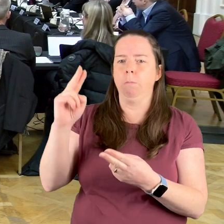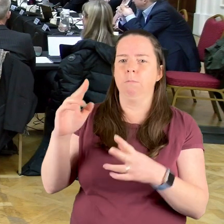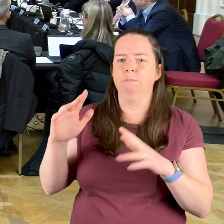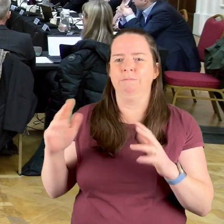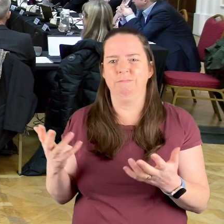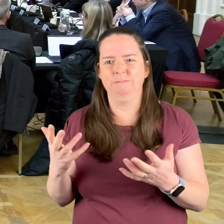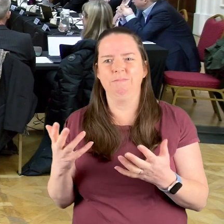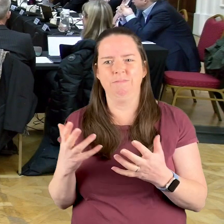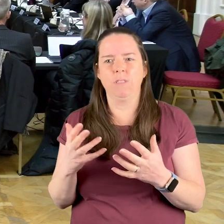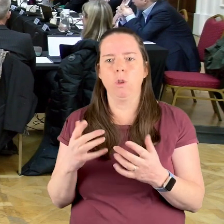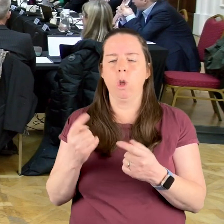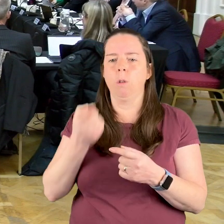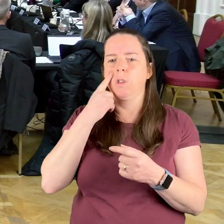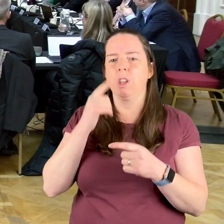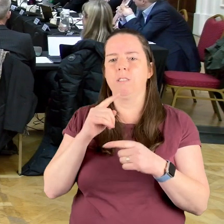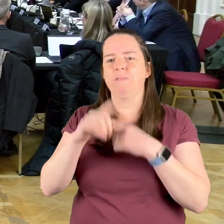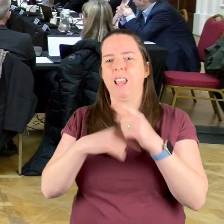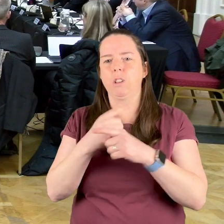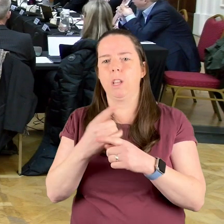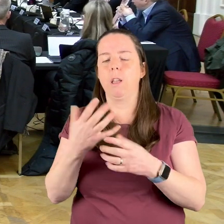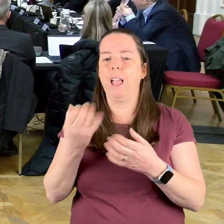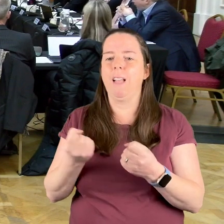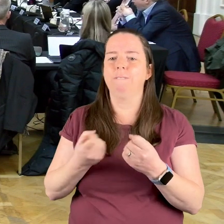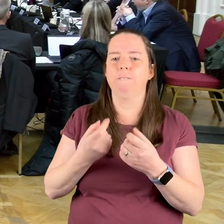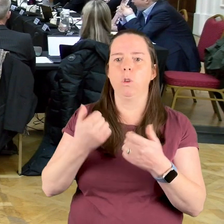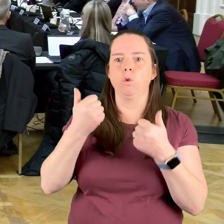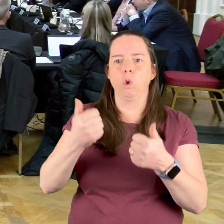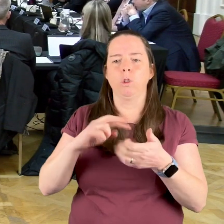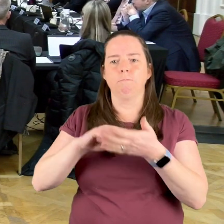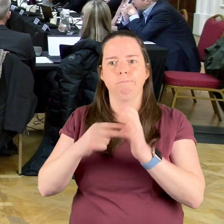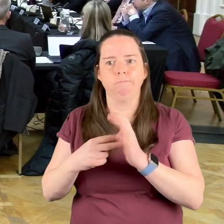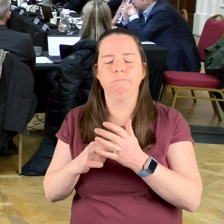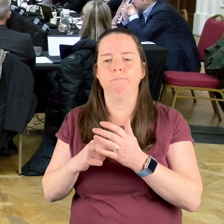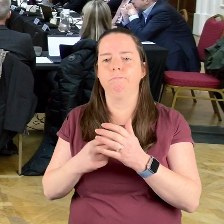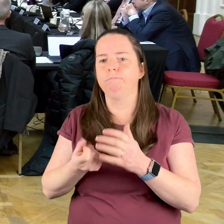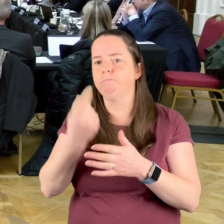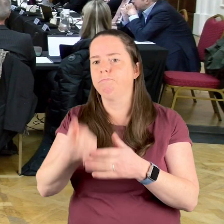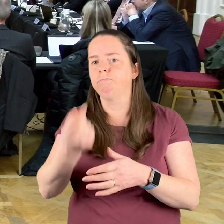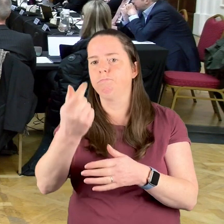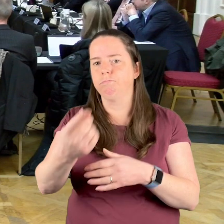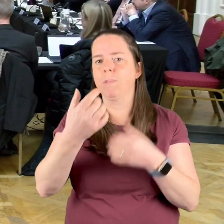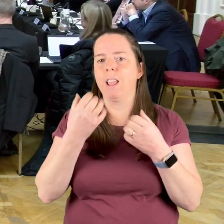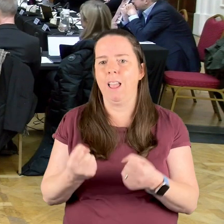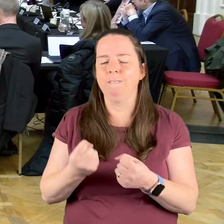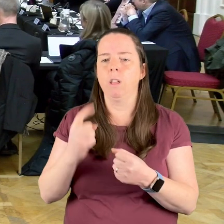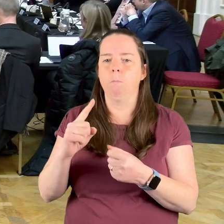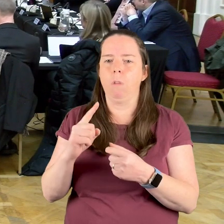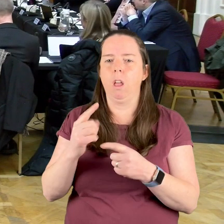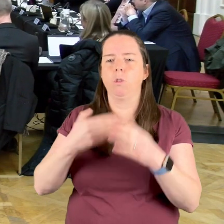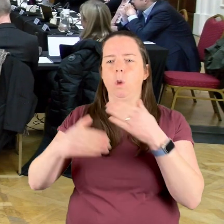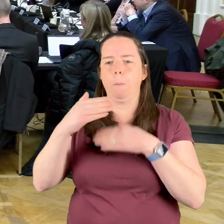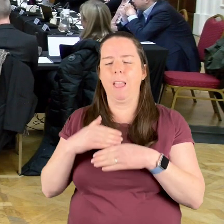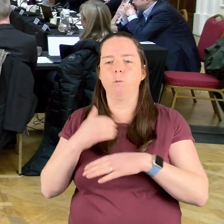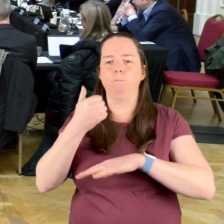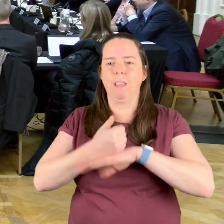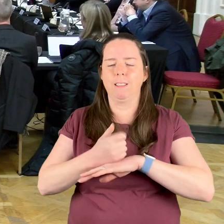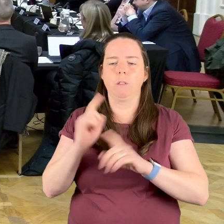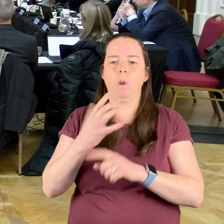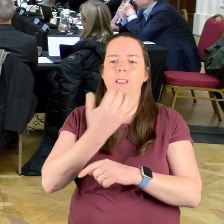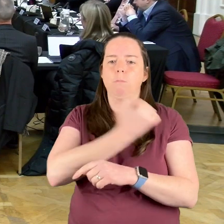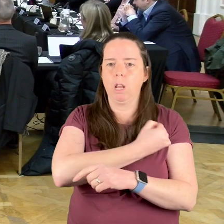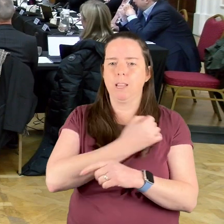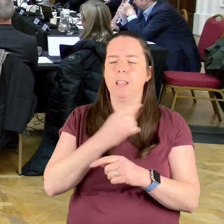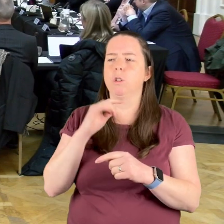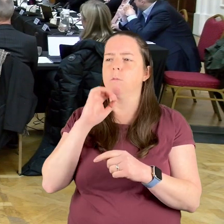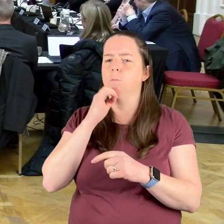So just looking forward to next year, we have a whole host of good initiatives coming up. But just to go back to the basics, which is